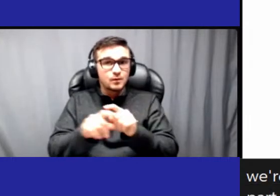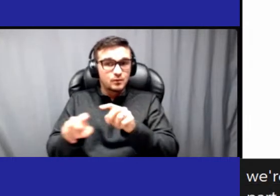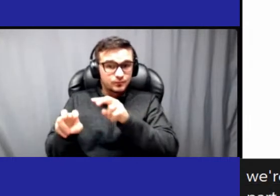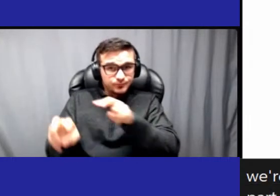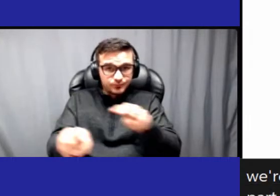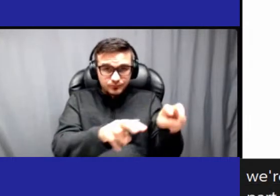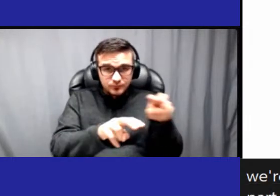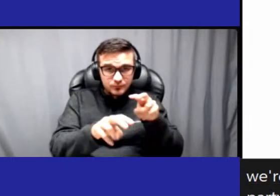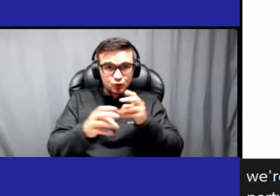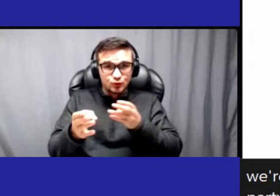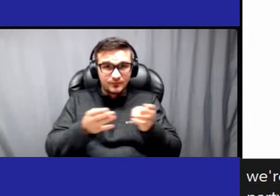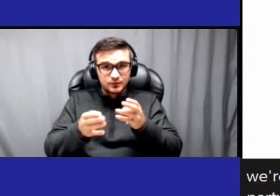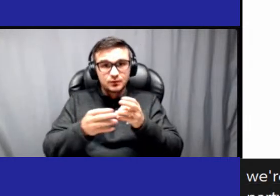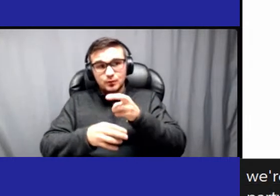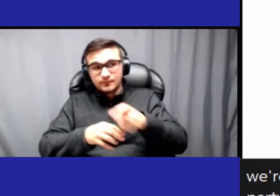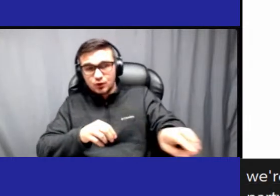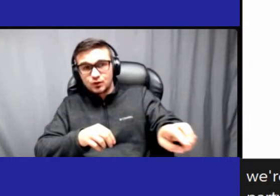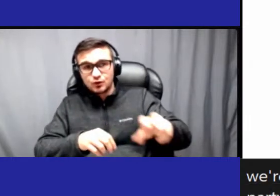service.